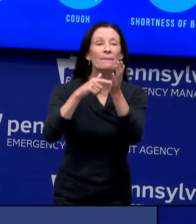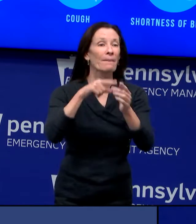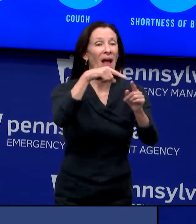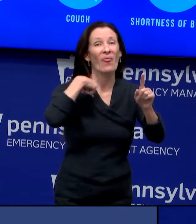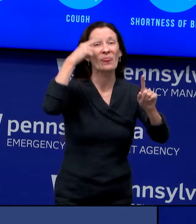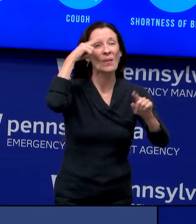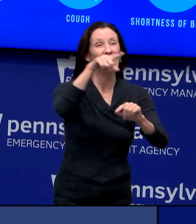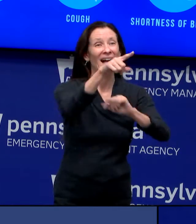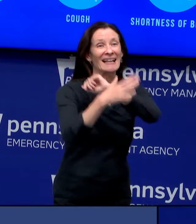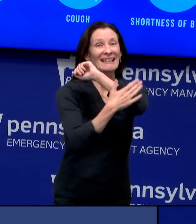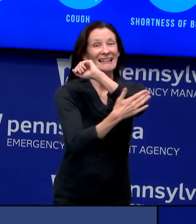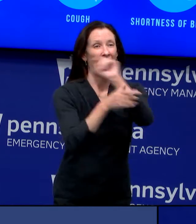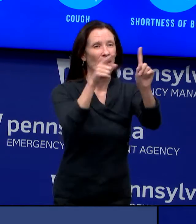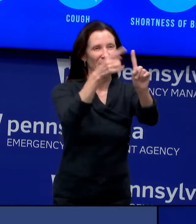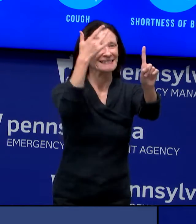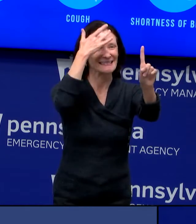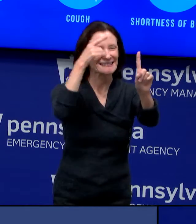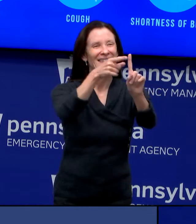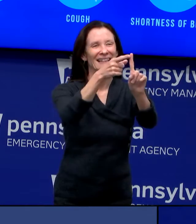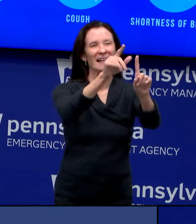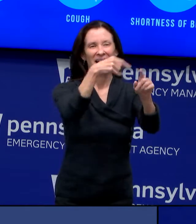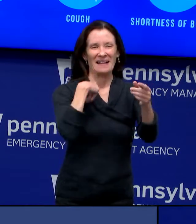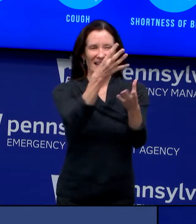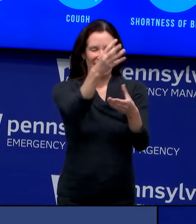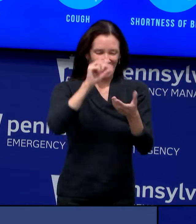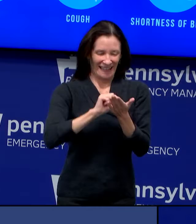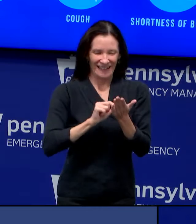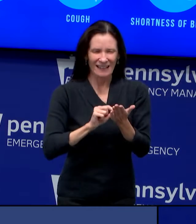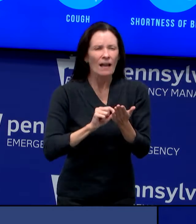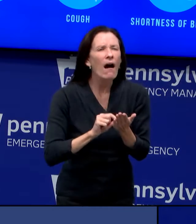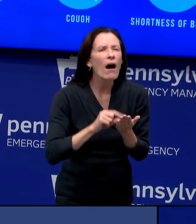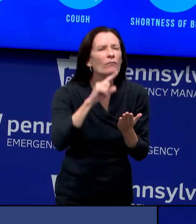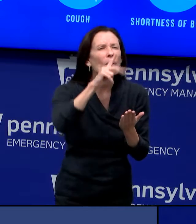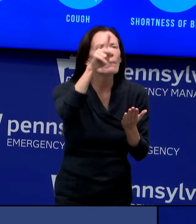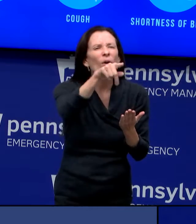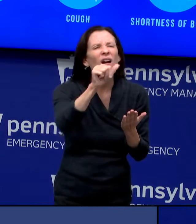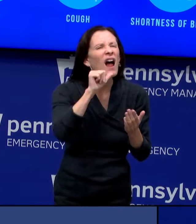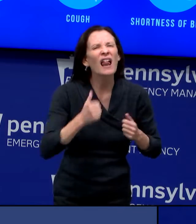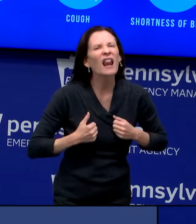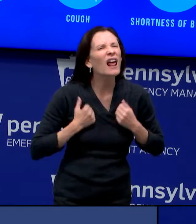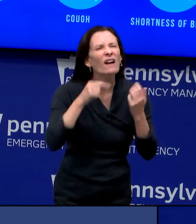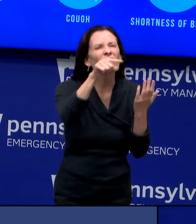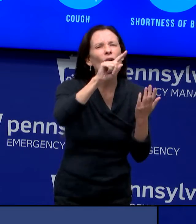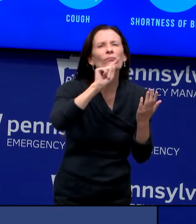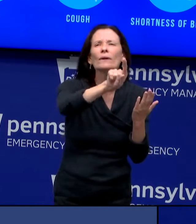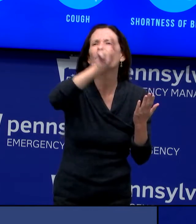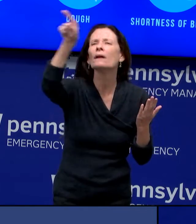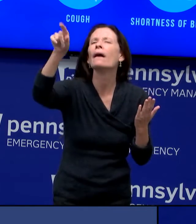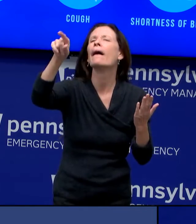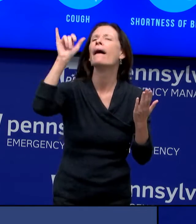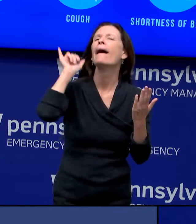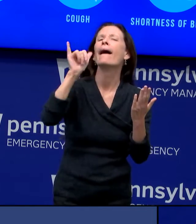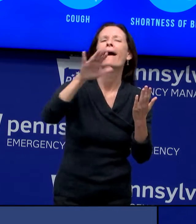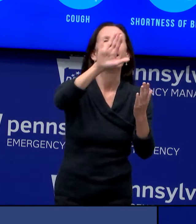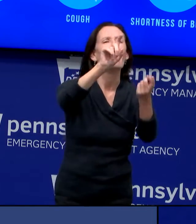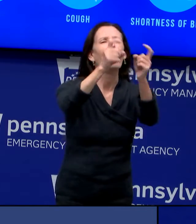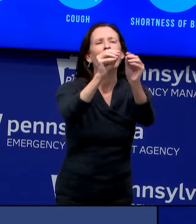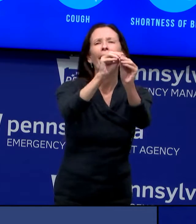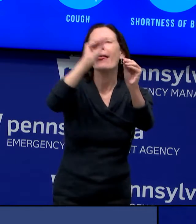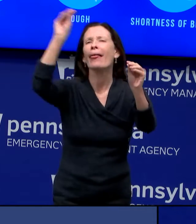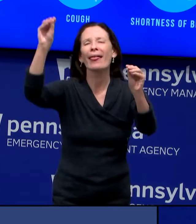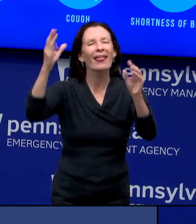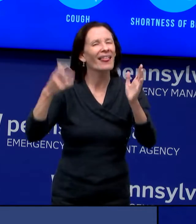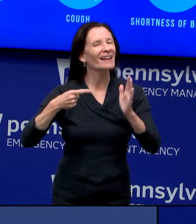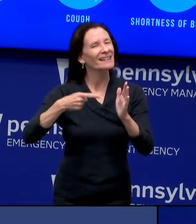different than where they passed away and where it was reported before. And I know that that also is difficult